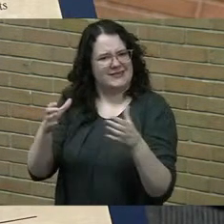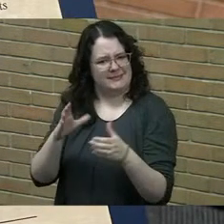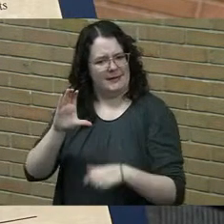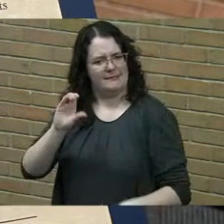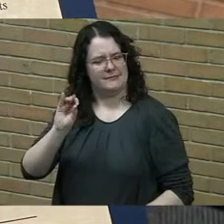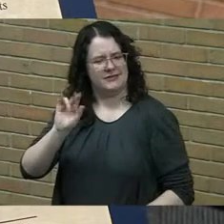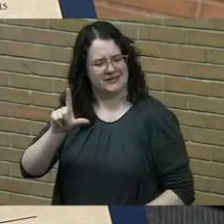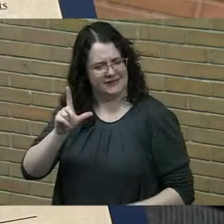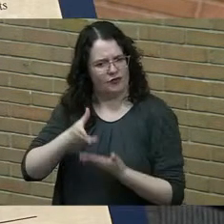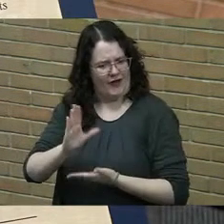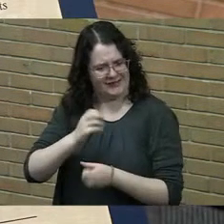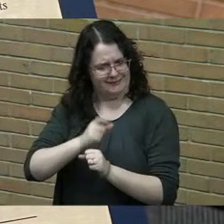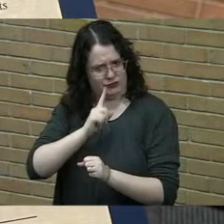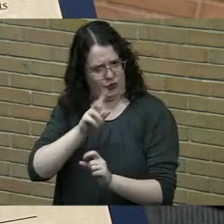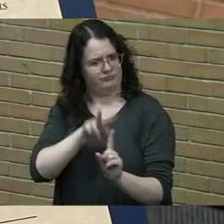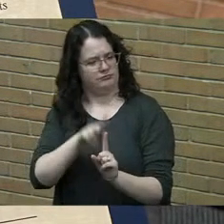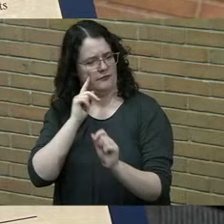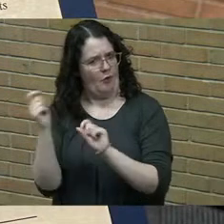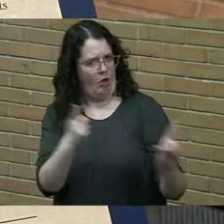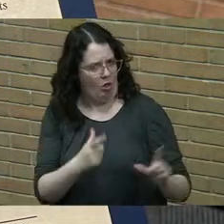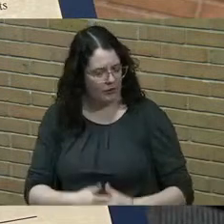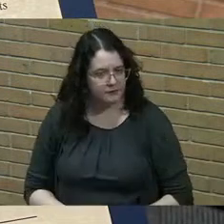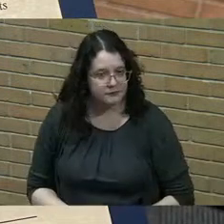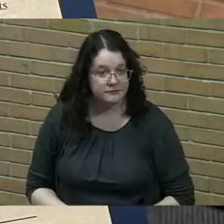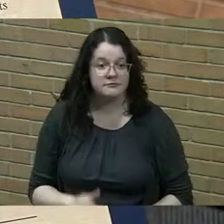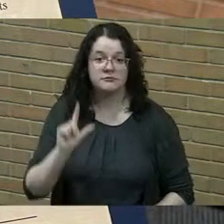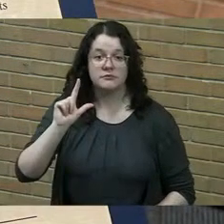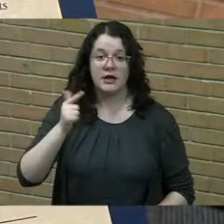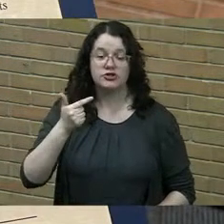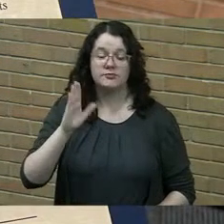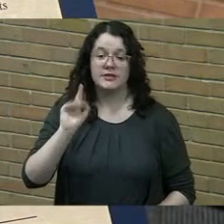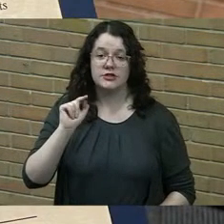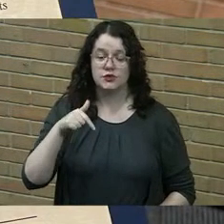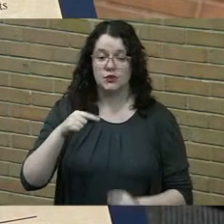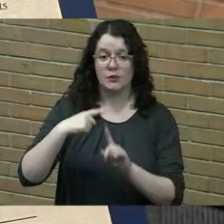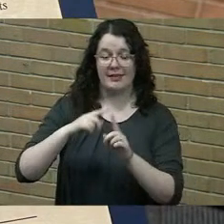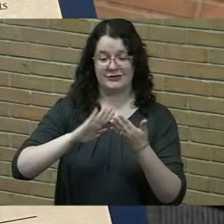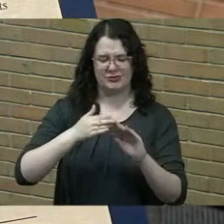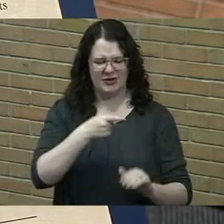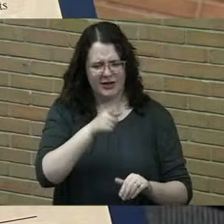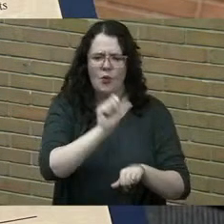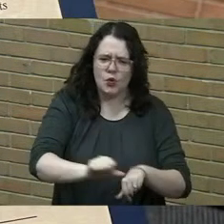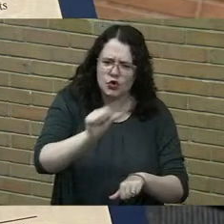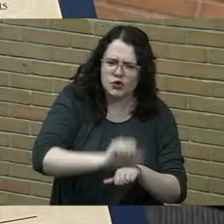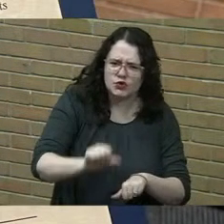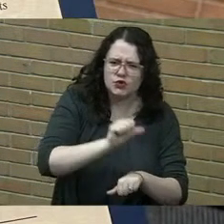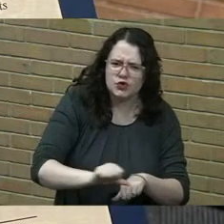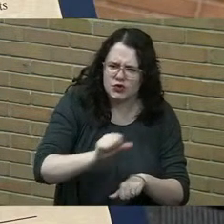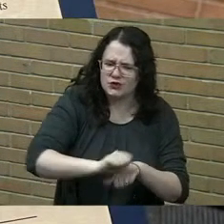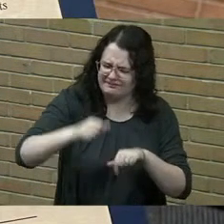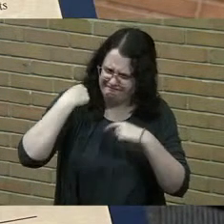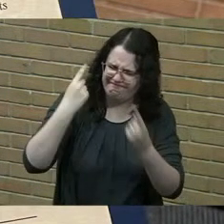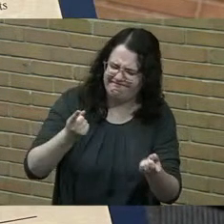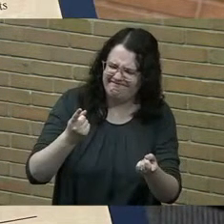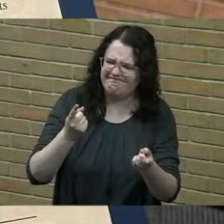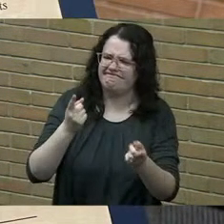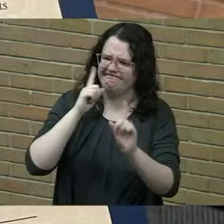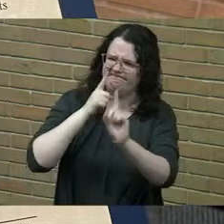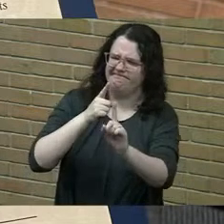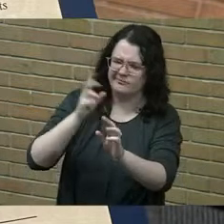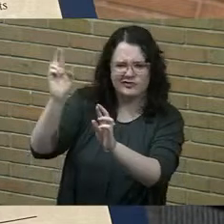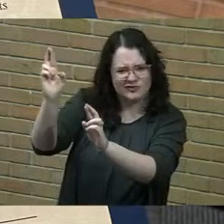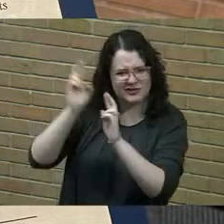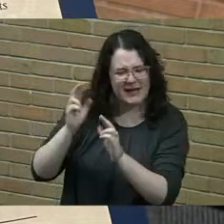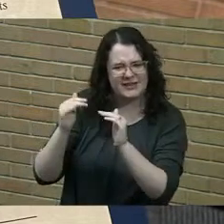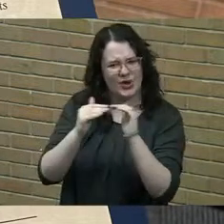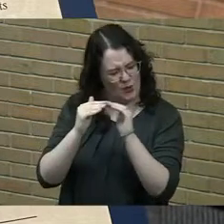all. And whereas the LGBTQ+ community has worked tirelessly for respect, equality, and their very right